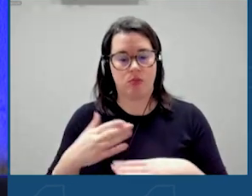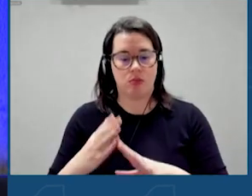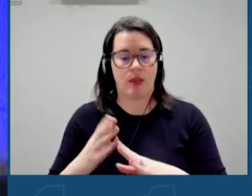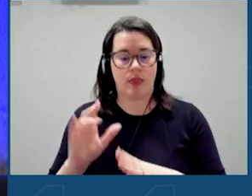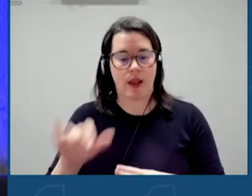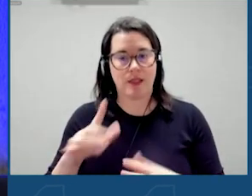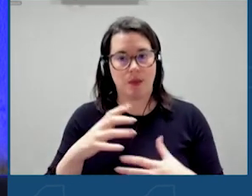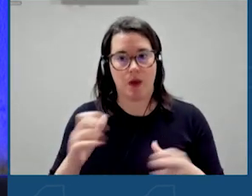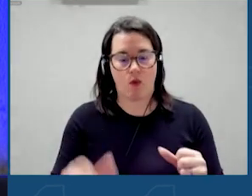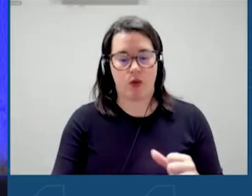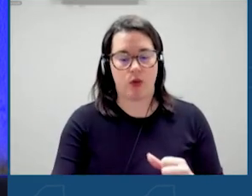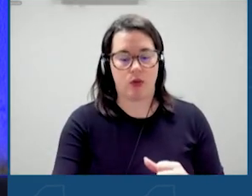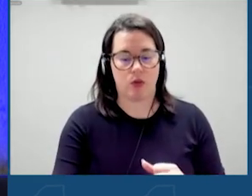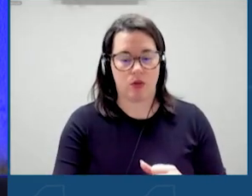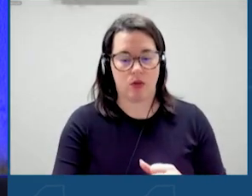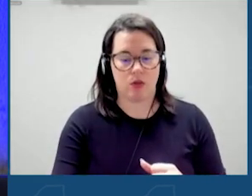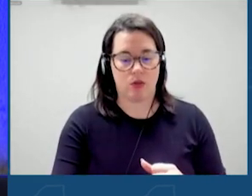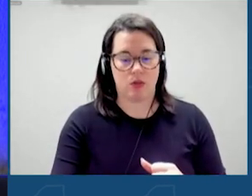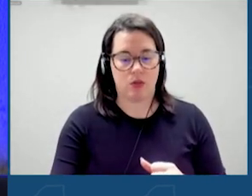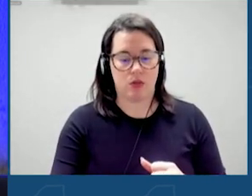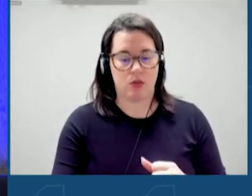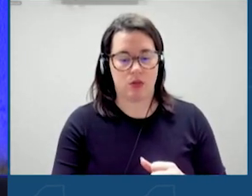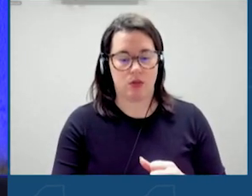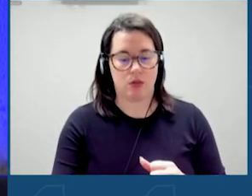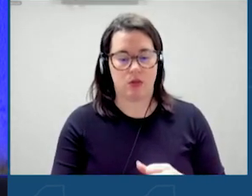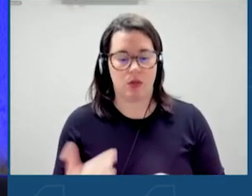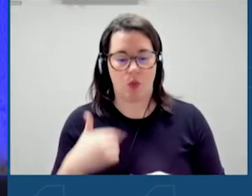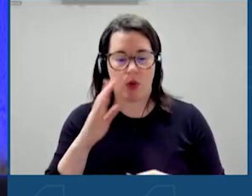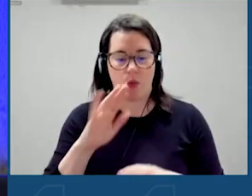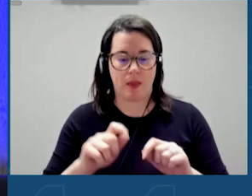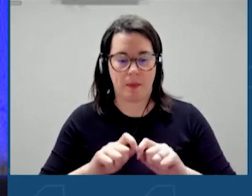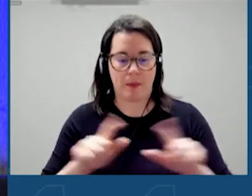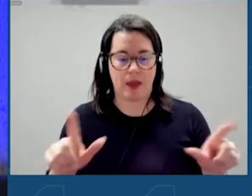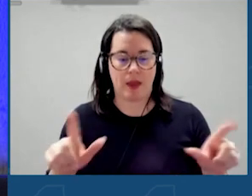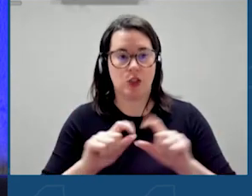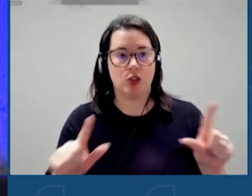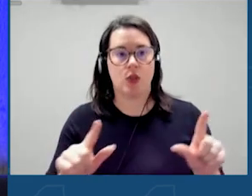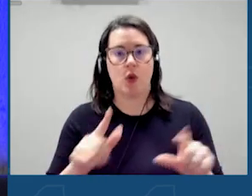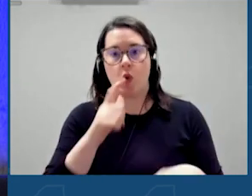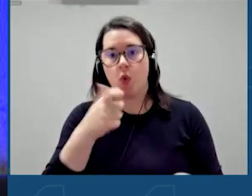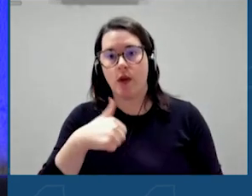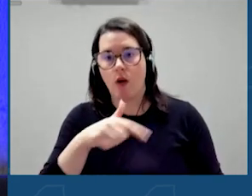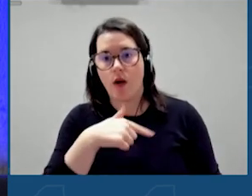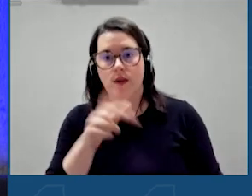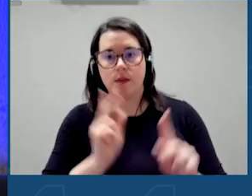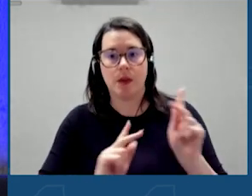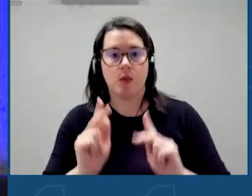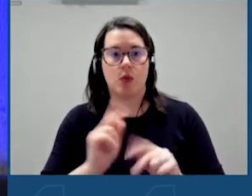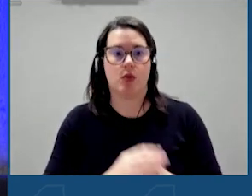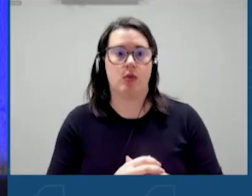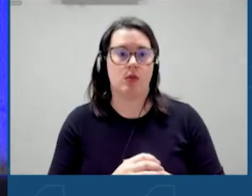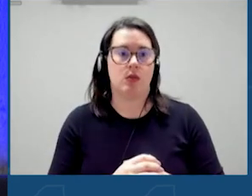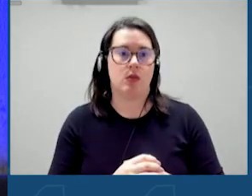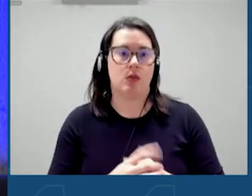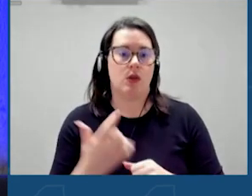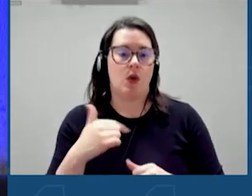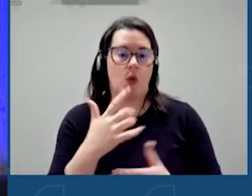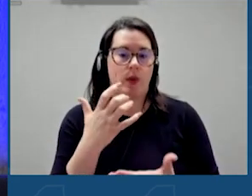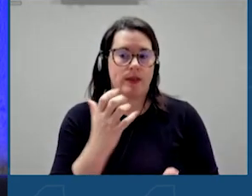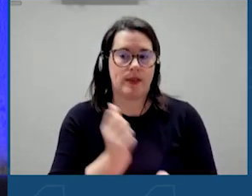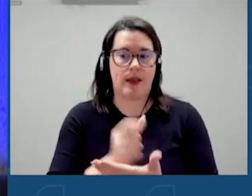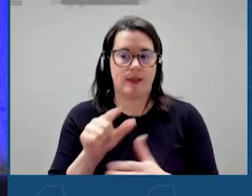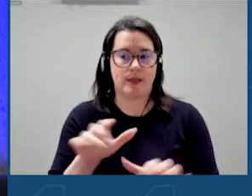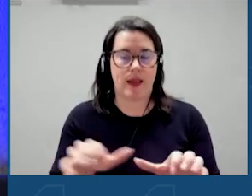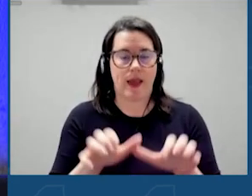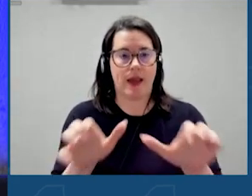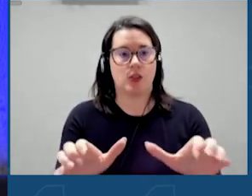over. And we will send a message across the nation of who we are as a people. When we take these actions, coupled with